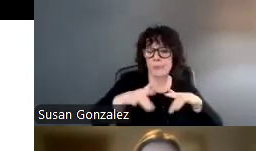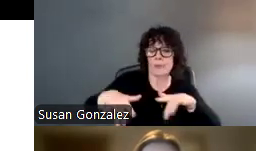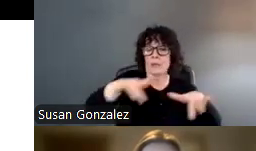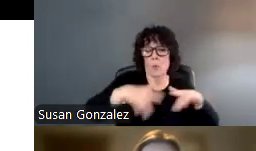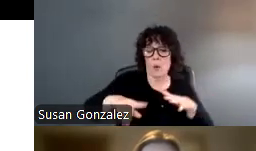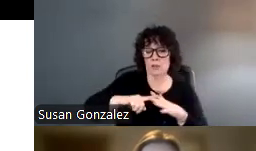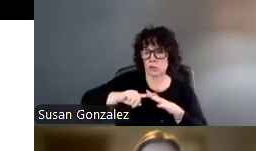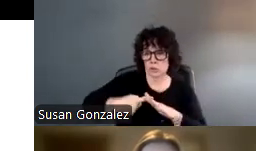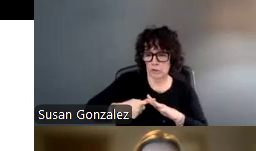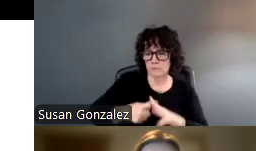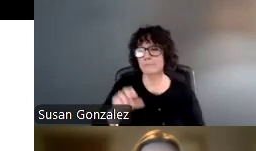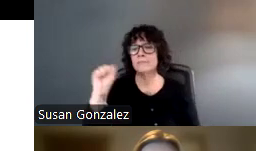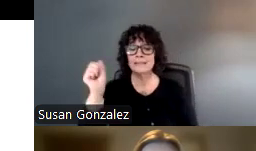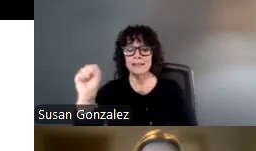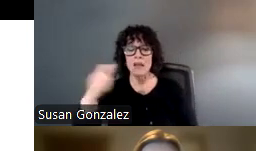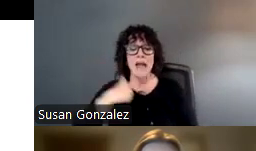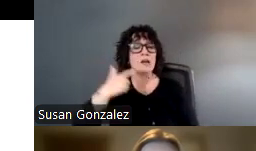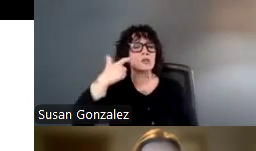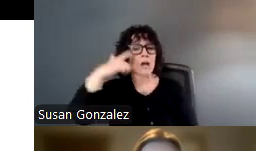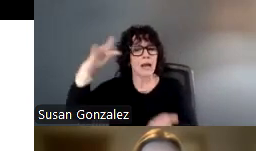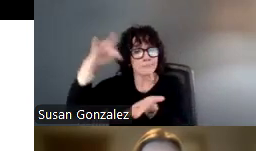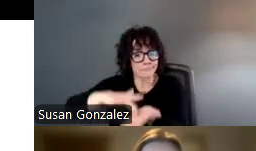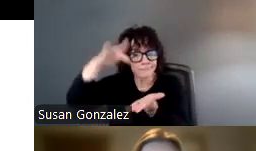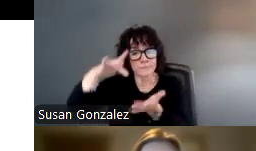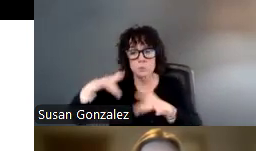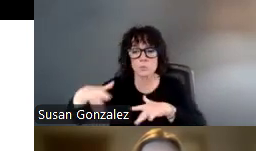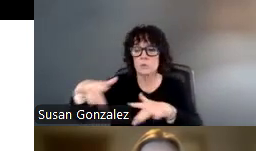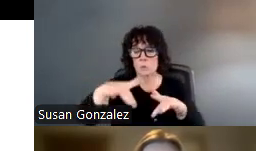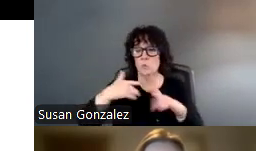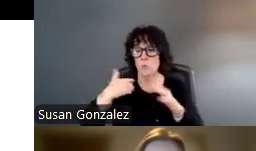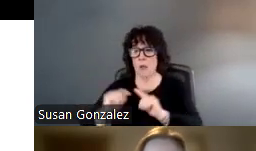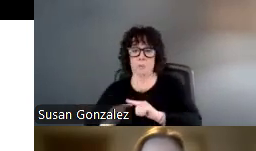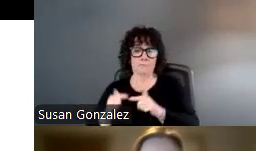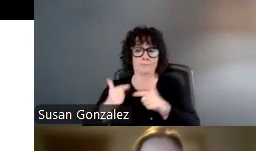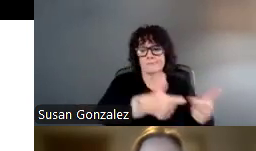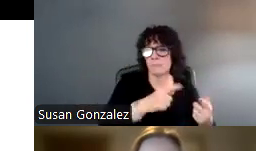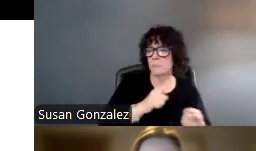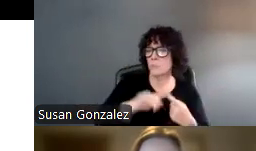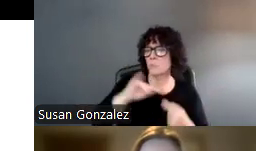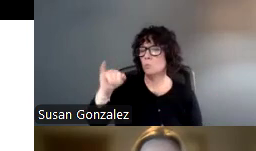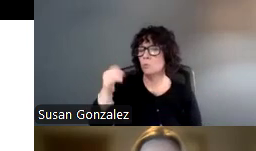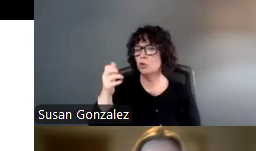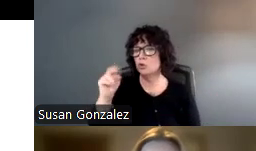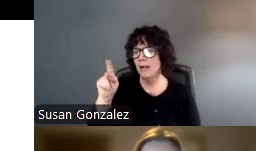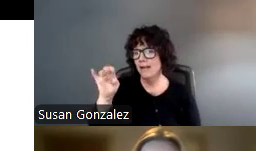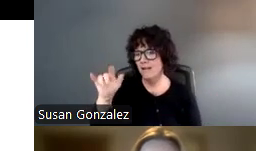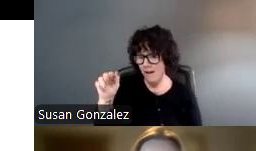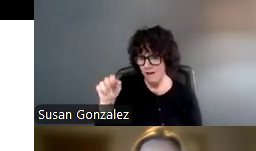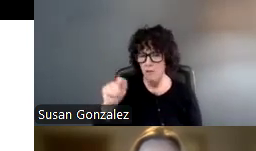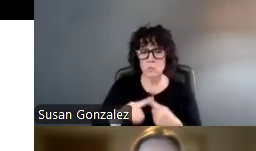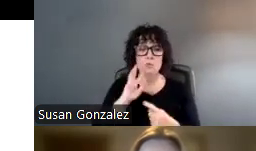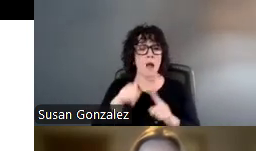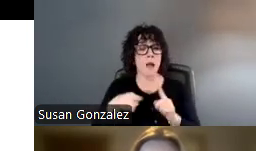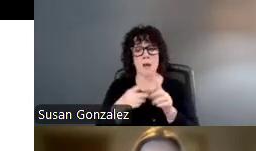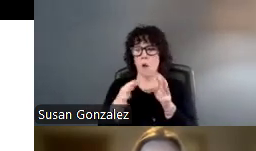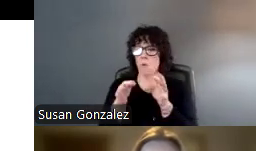to talk about the interpretation channels and language justice, and then it'll come back to me, and the presentation with Mr.